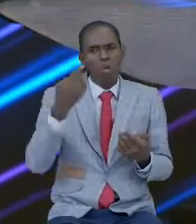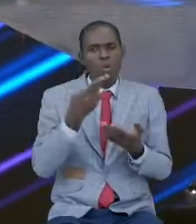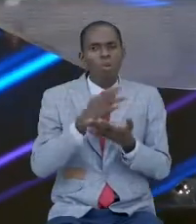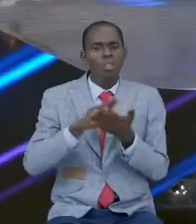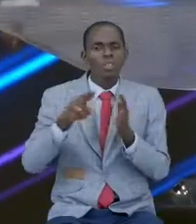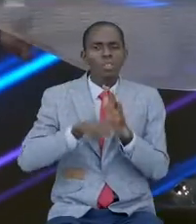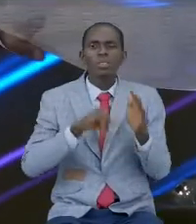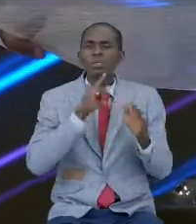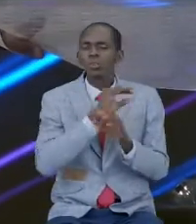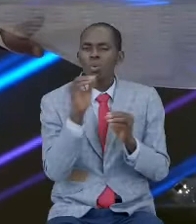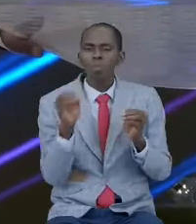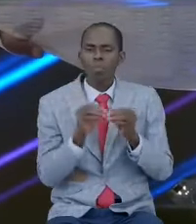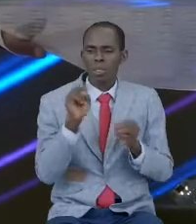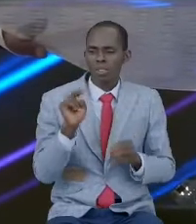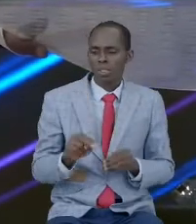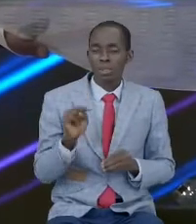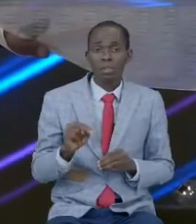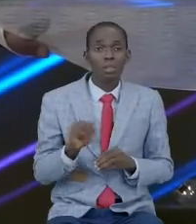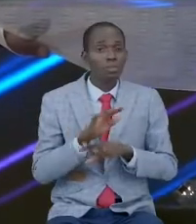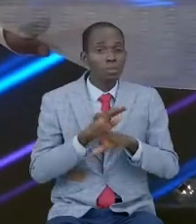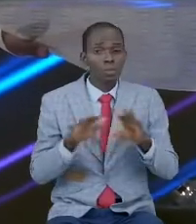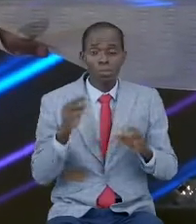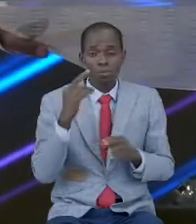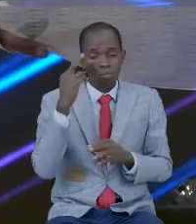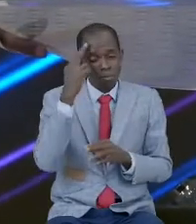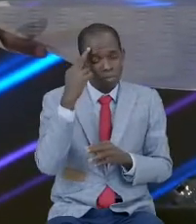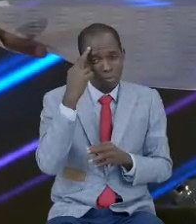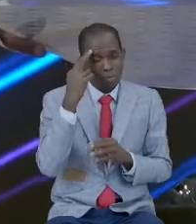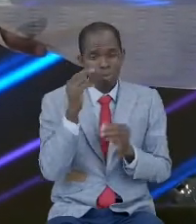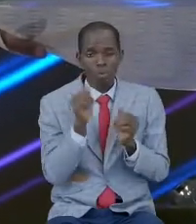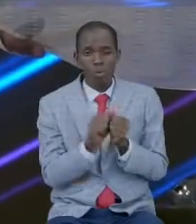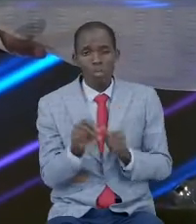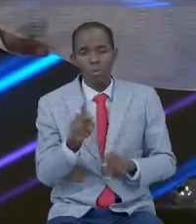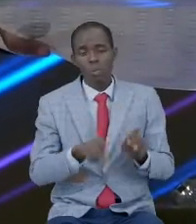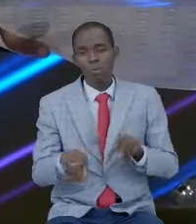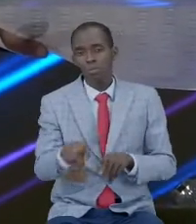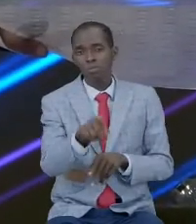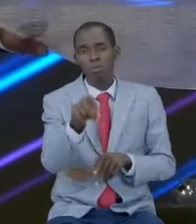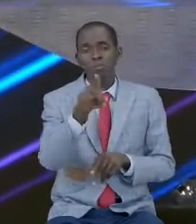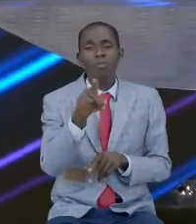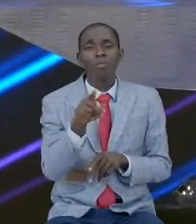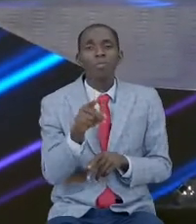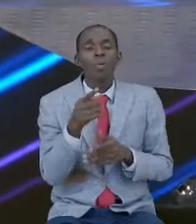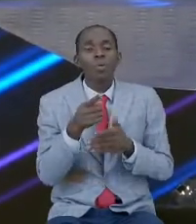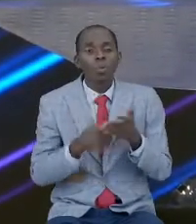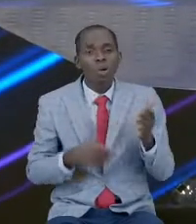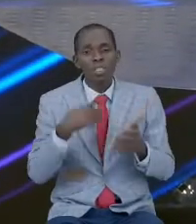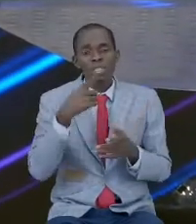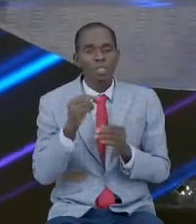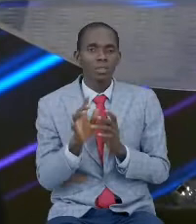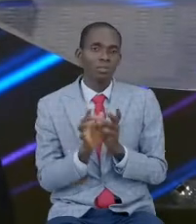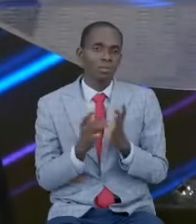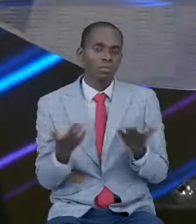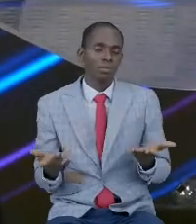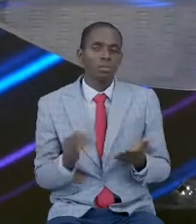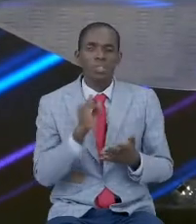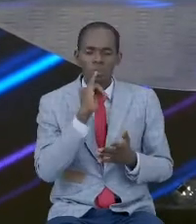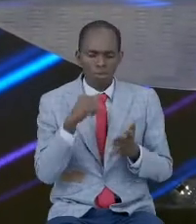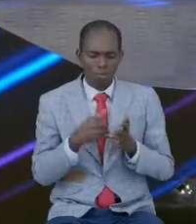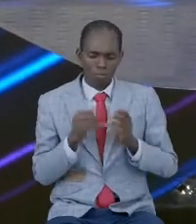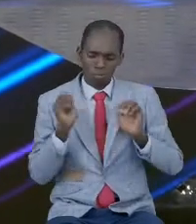required? Don't reason with them. What says the scriptures? Is it possible for